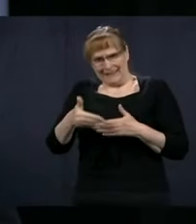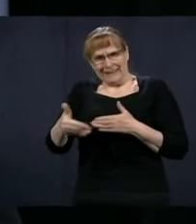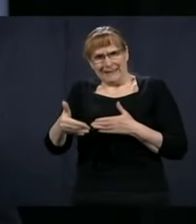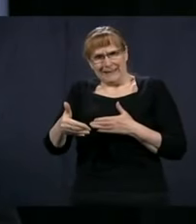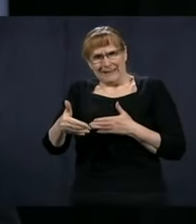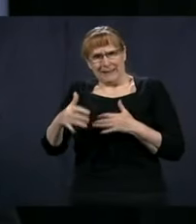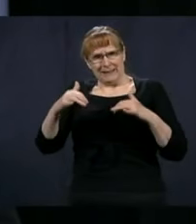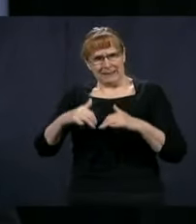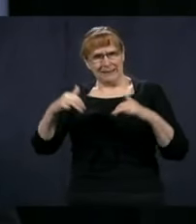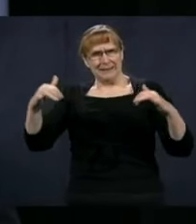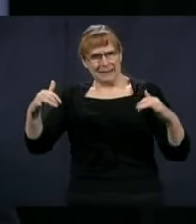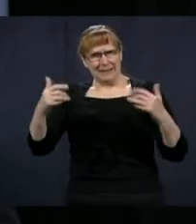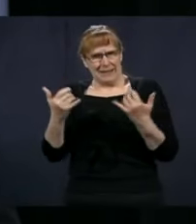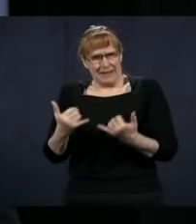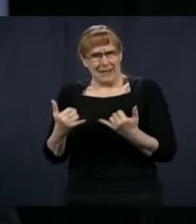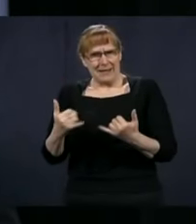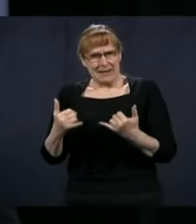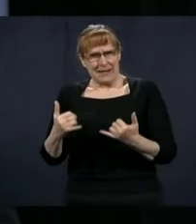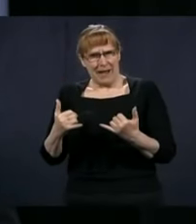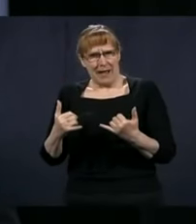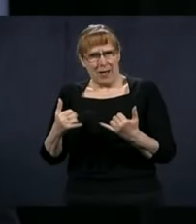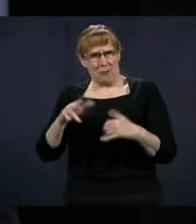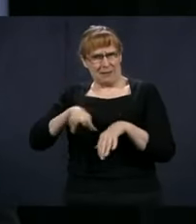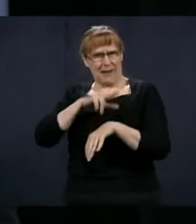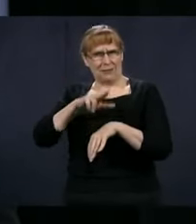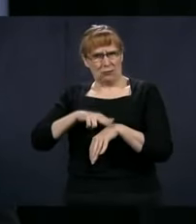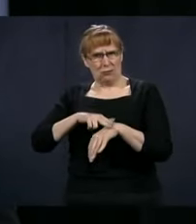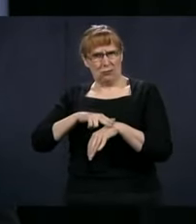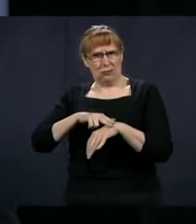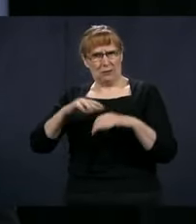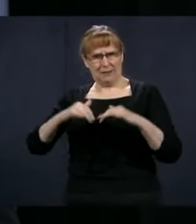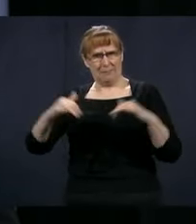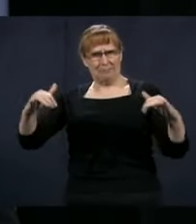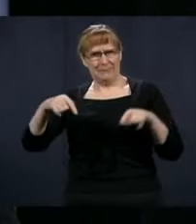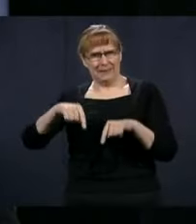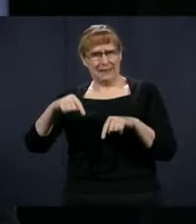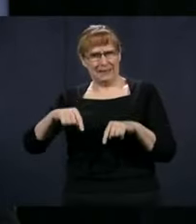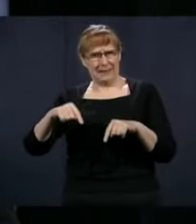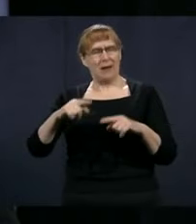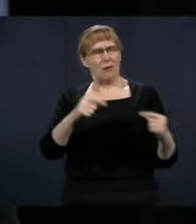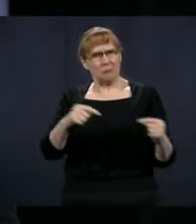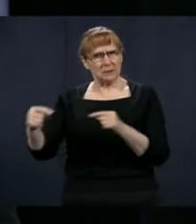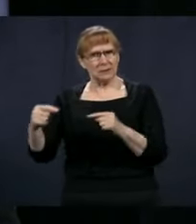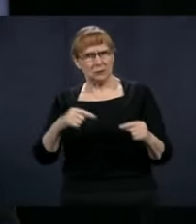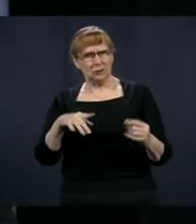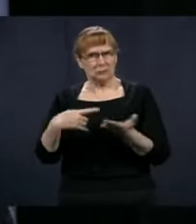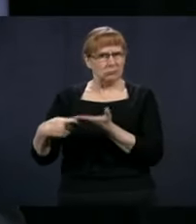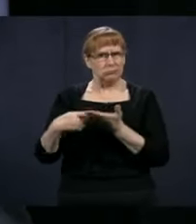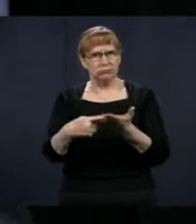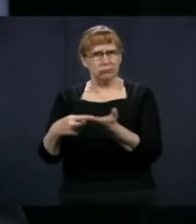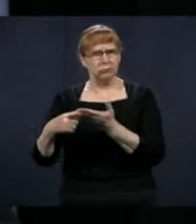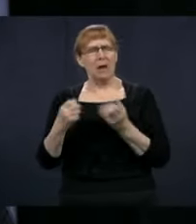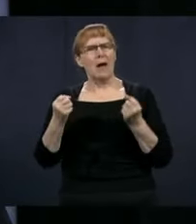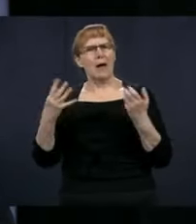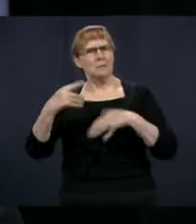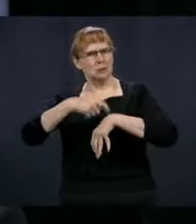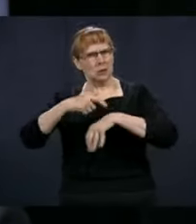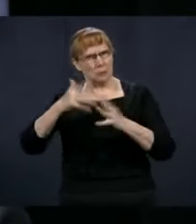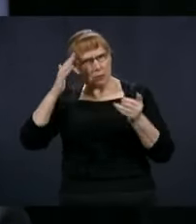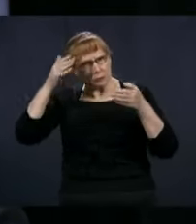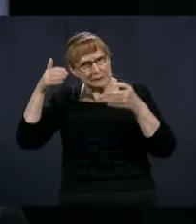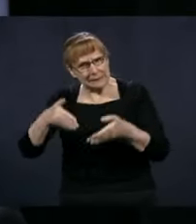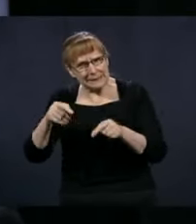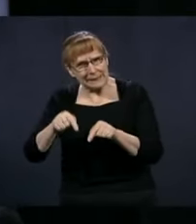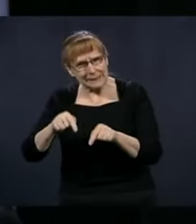to extend it, to make sure that every political party is on board on this? Okay, first, I'm hoping